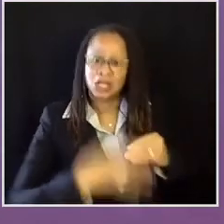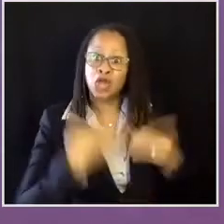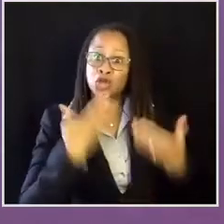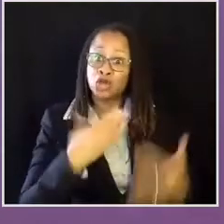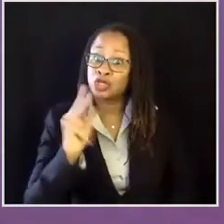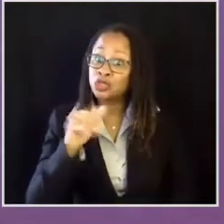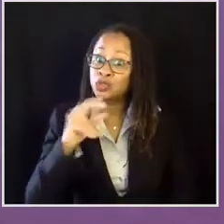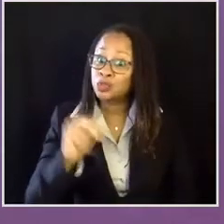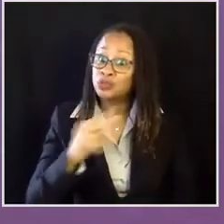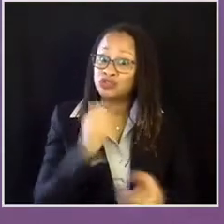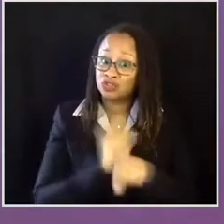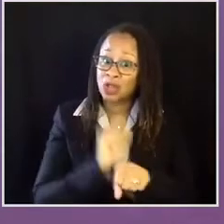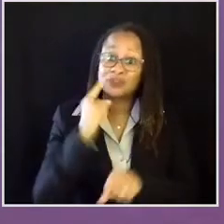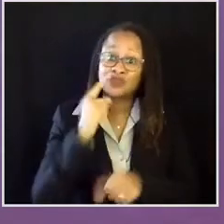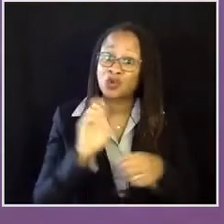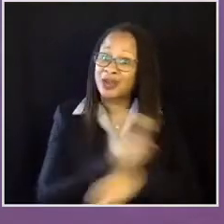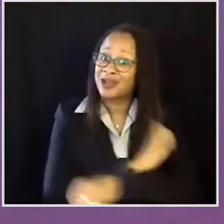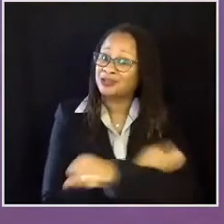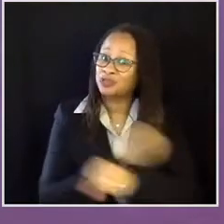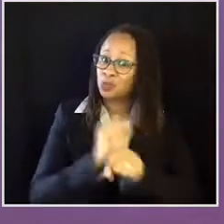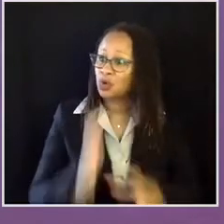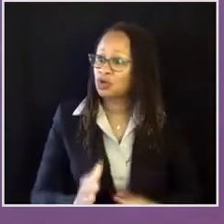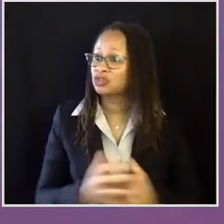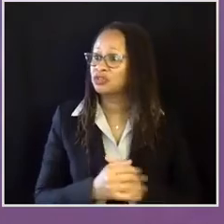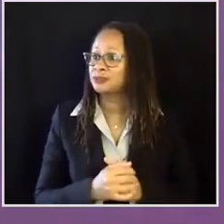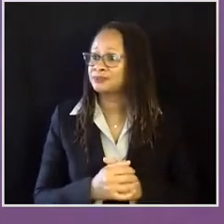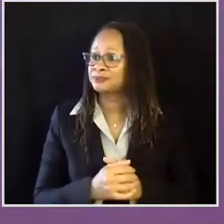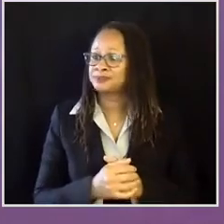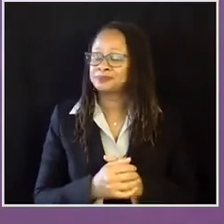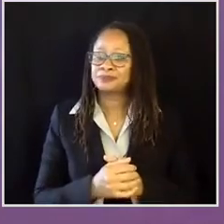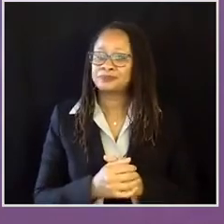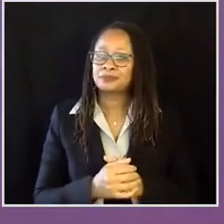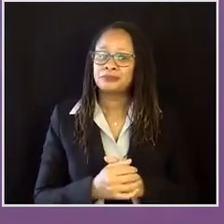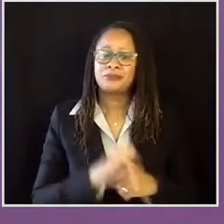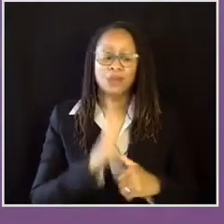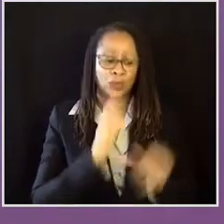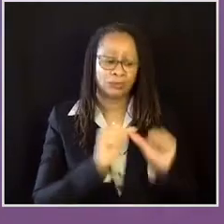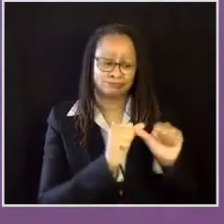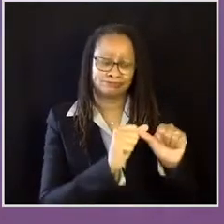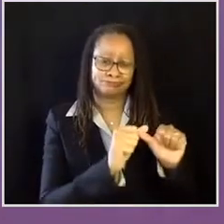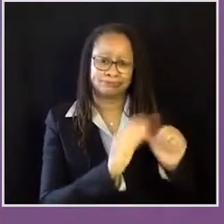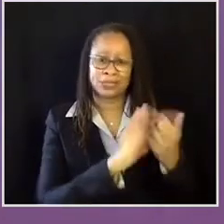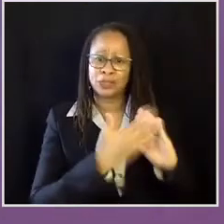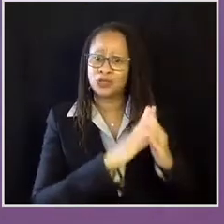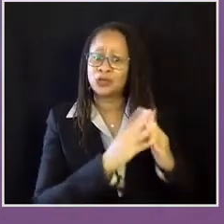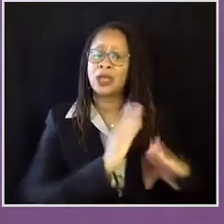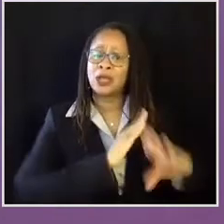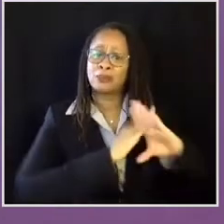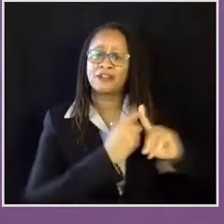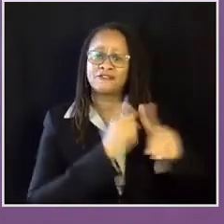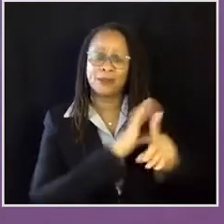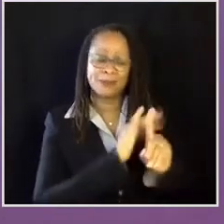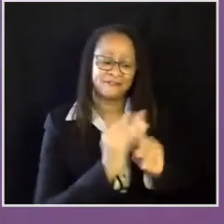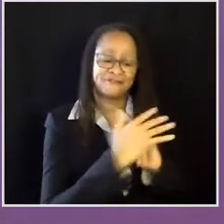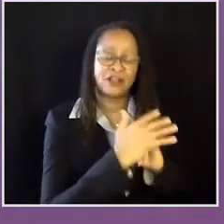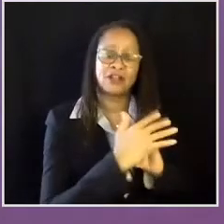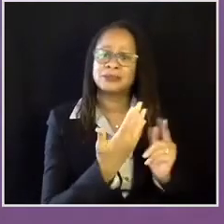for energy workers. This will help sustain communities and protect them from the environmental damage as